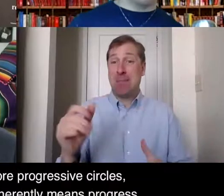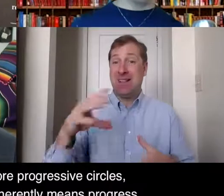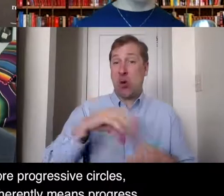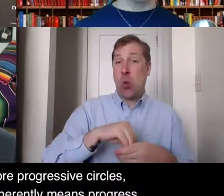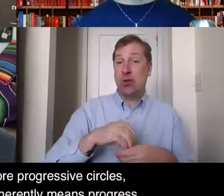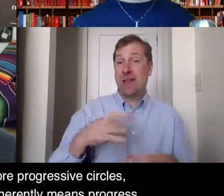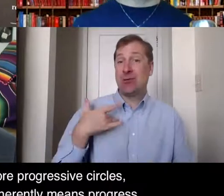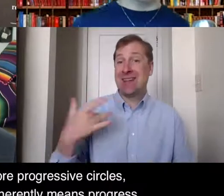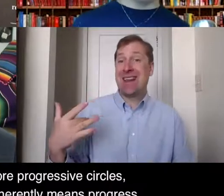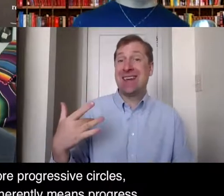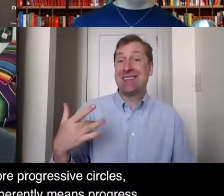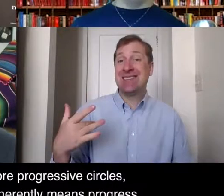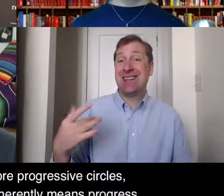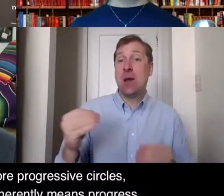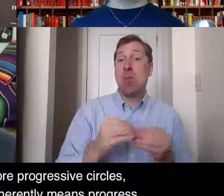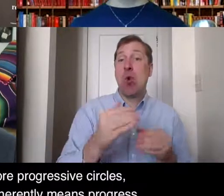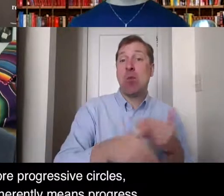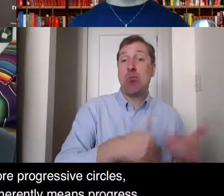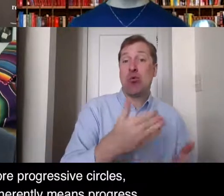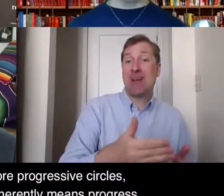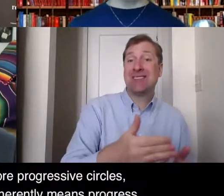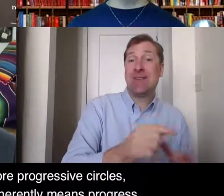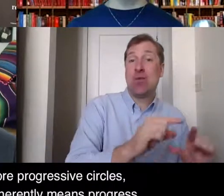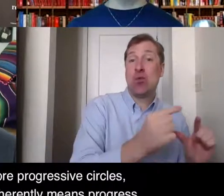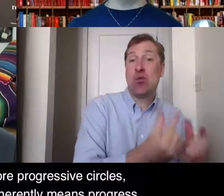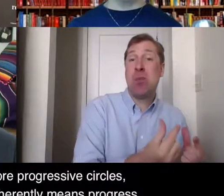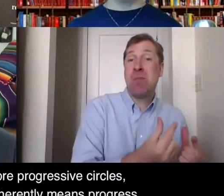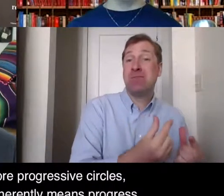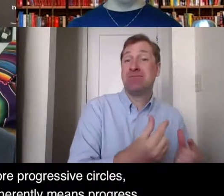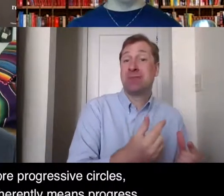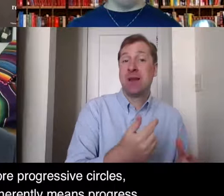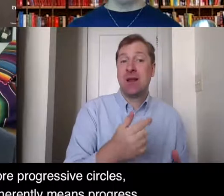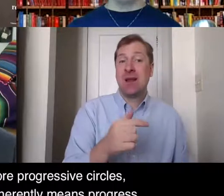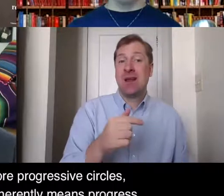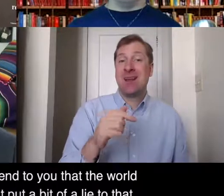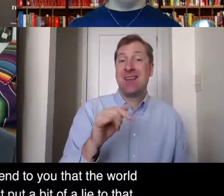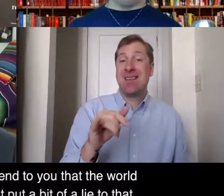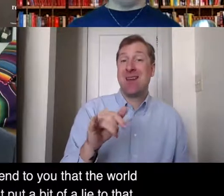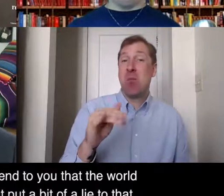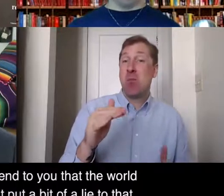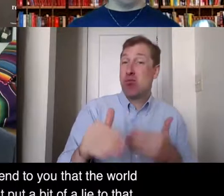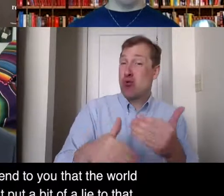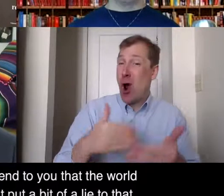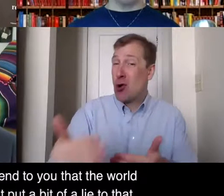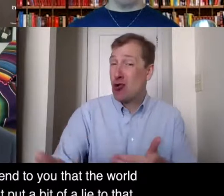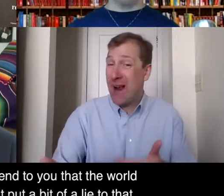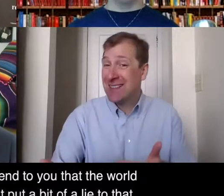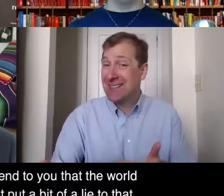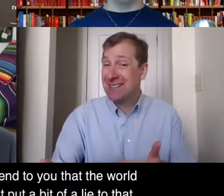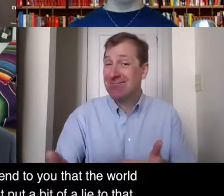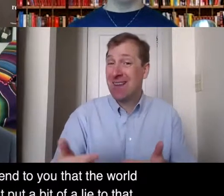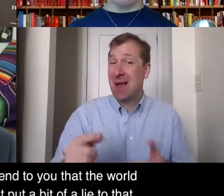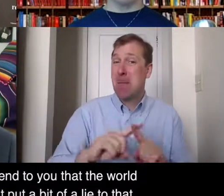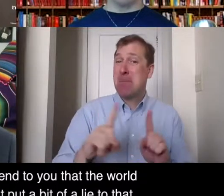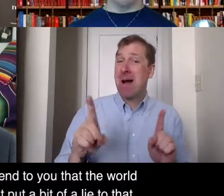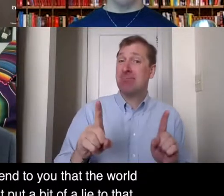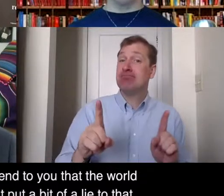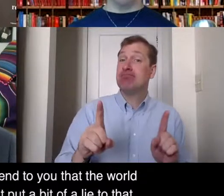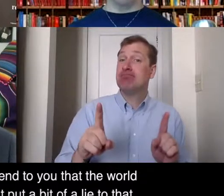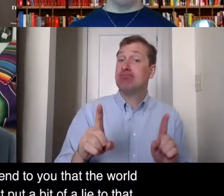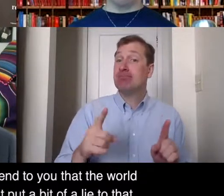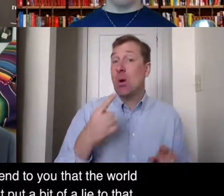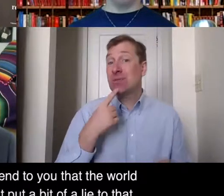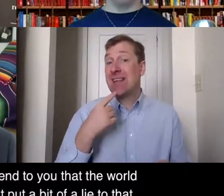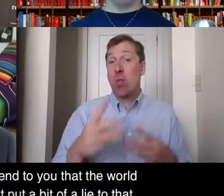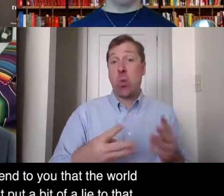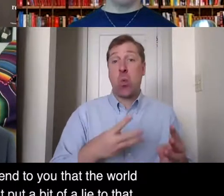more progressive circles, to say modernity inherently means progress, And I would commend to you that the world we